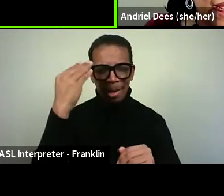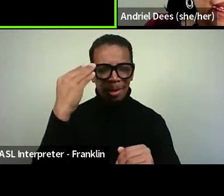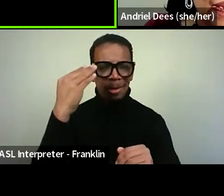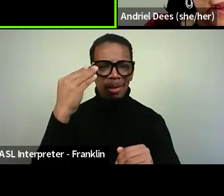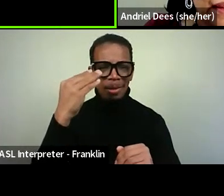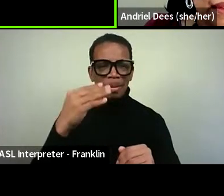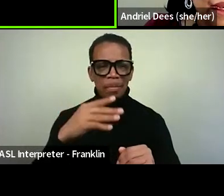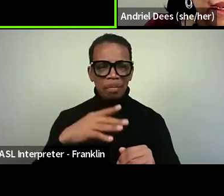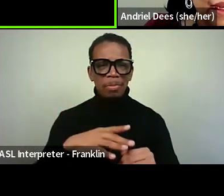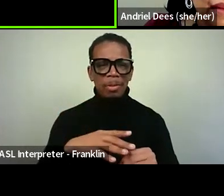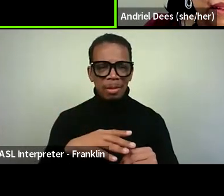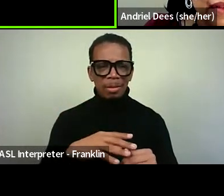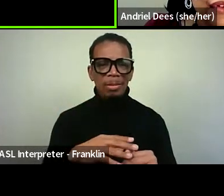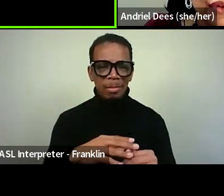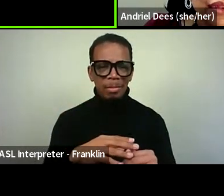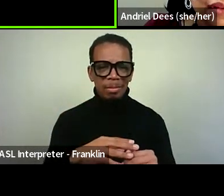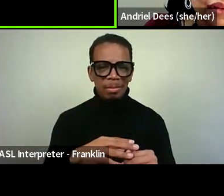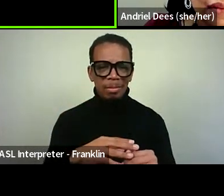American